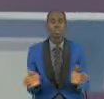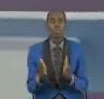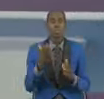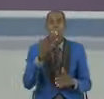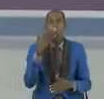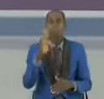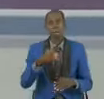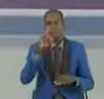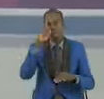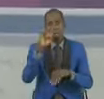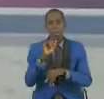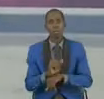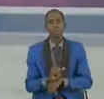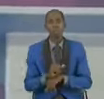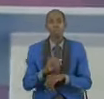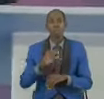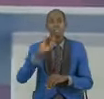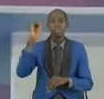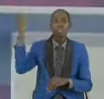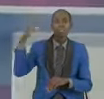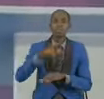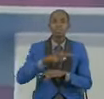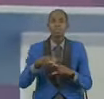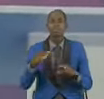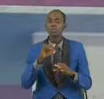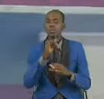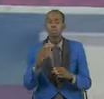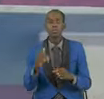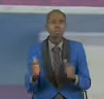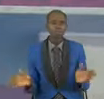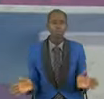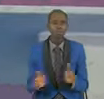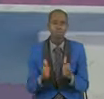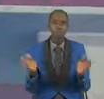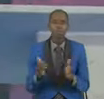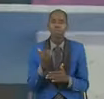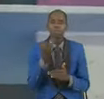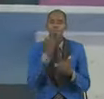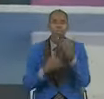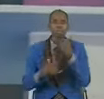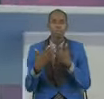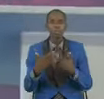not encourage a licentious life, teaching us that